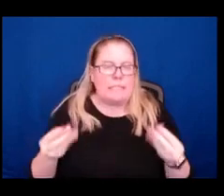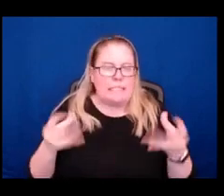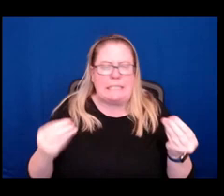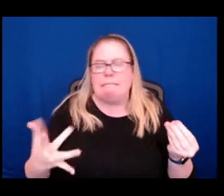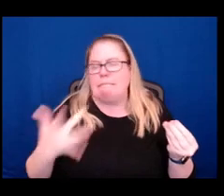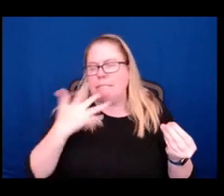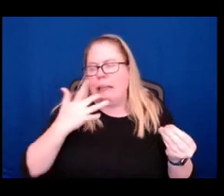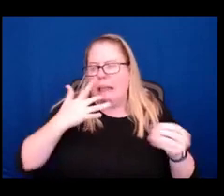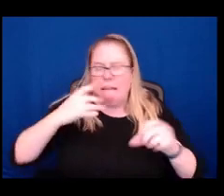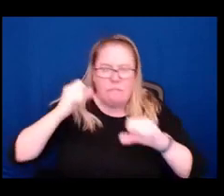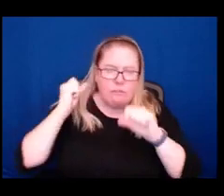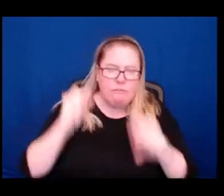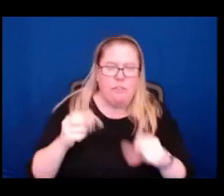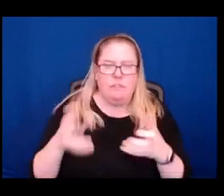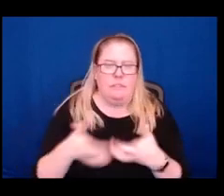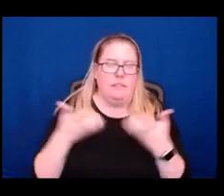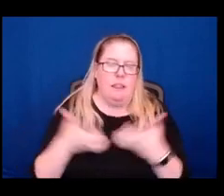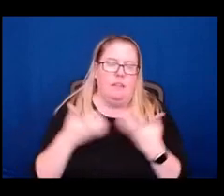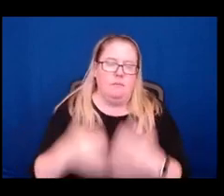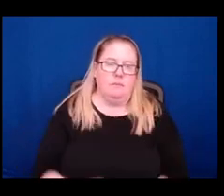salad.